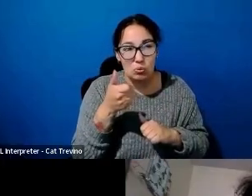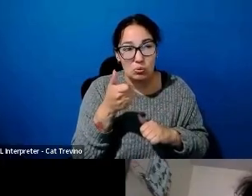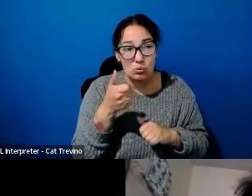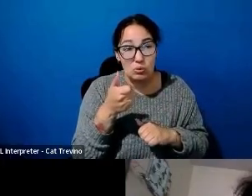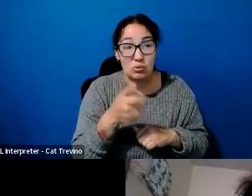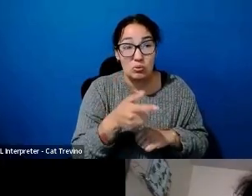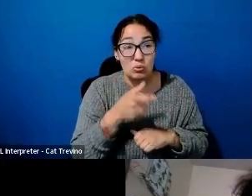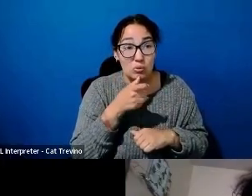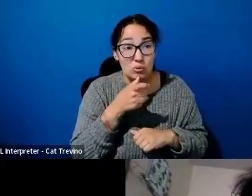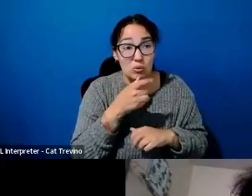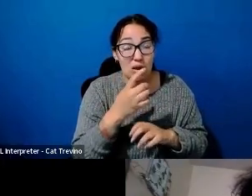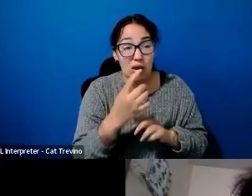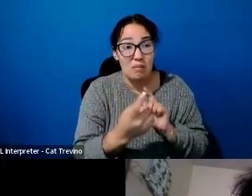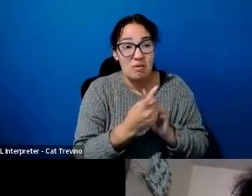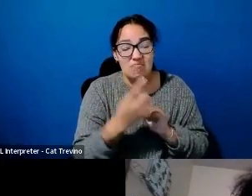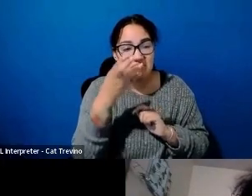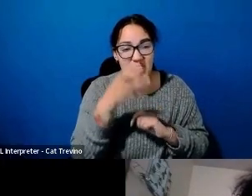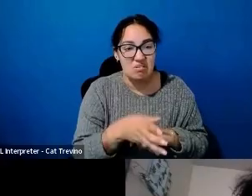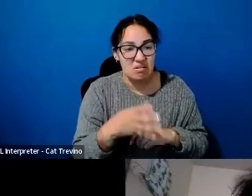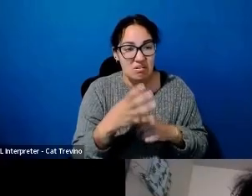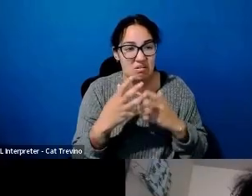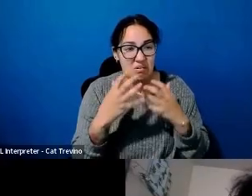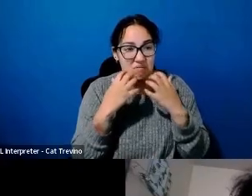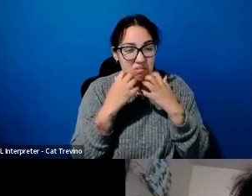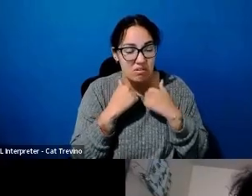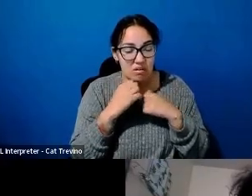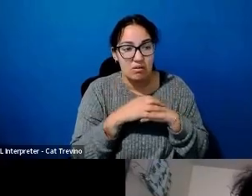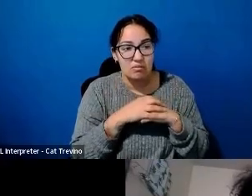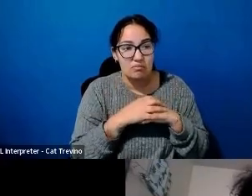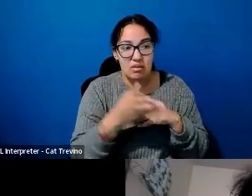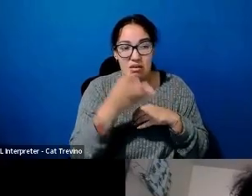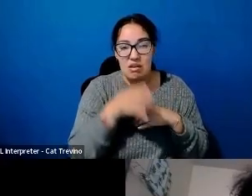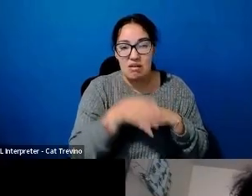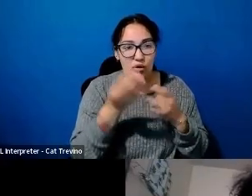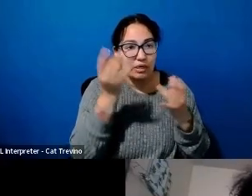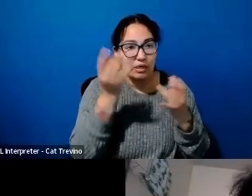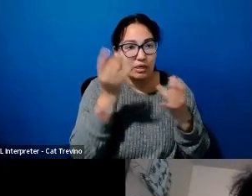had never cared, never took consideration,